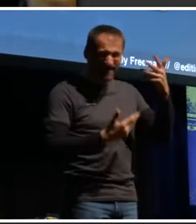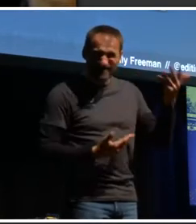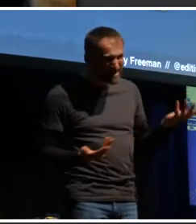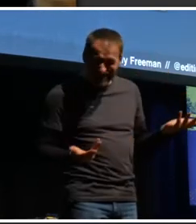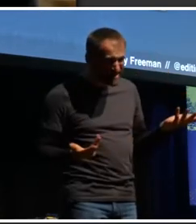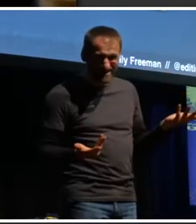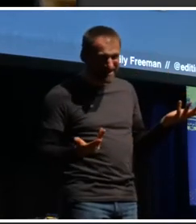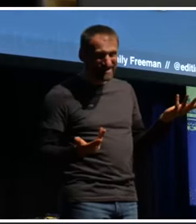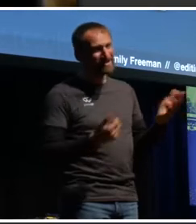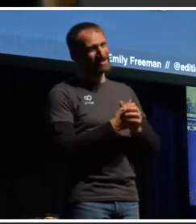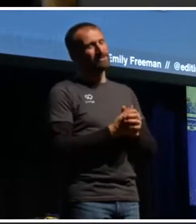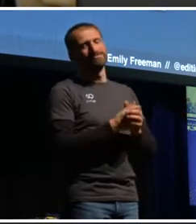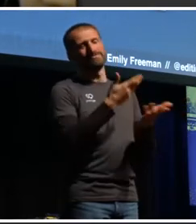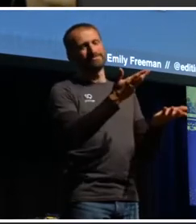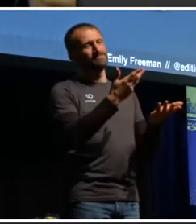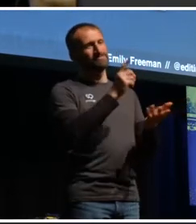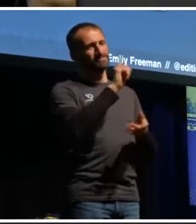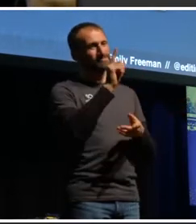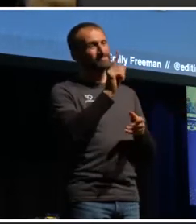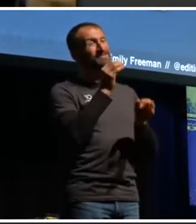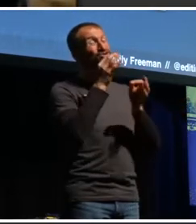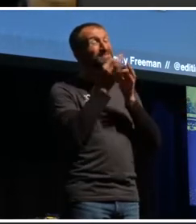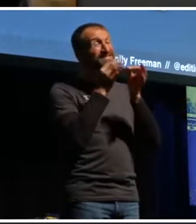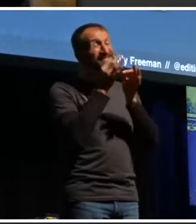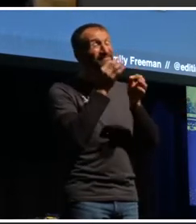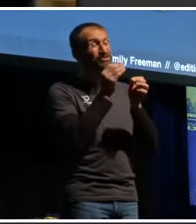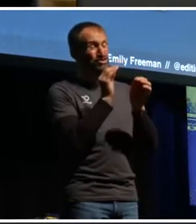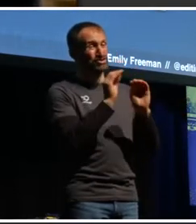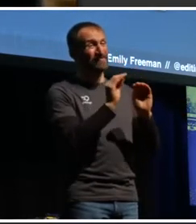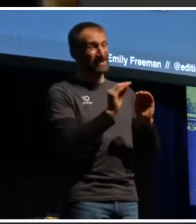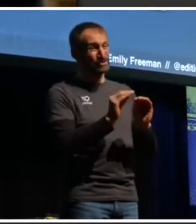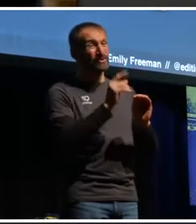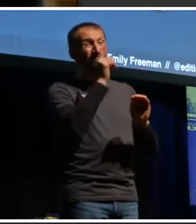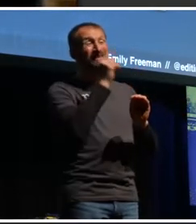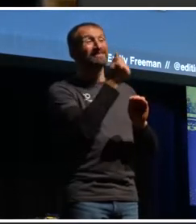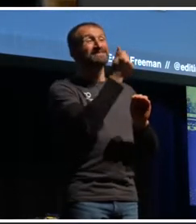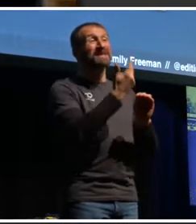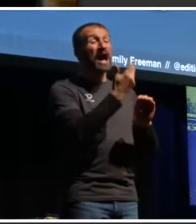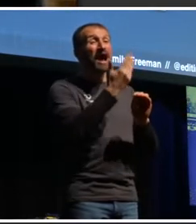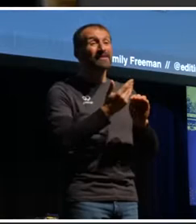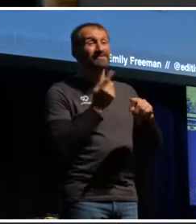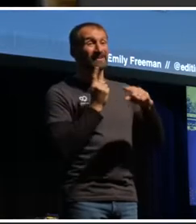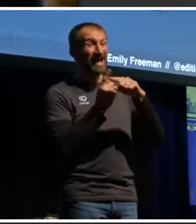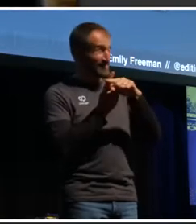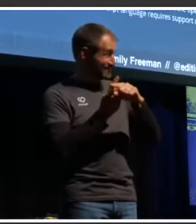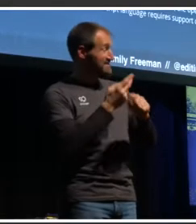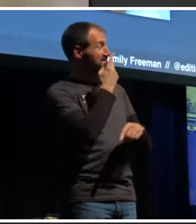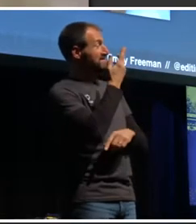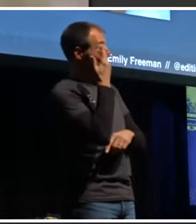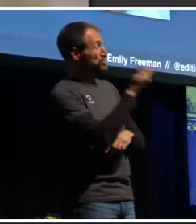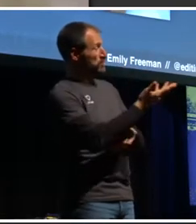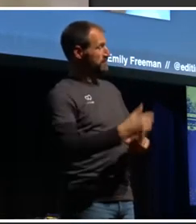That's not including the very specific instructions for what to do when adding numbers. That looks like this.